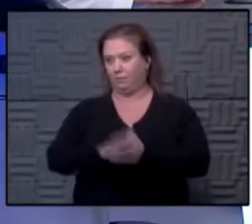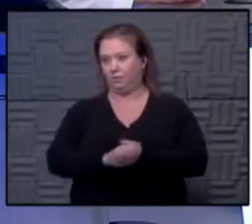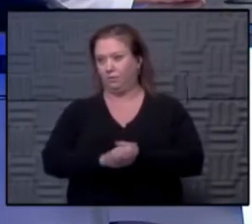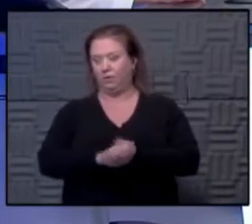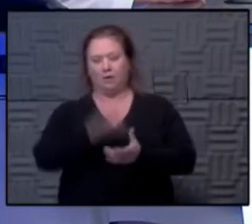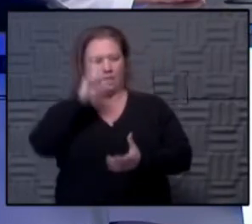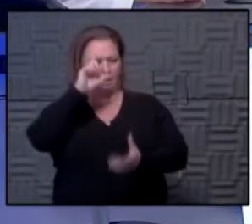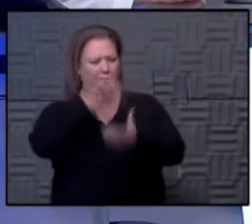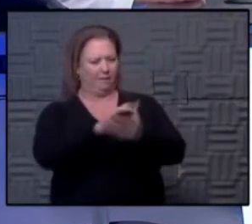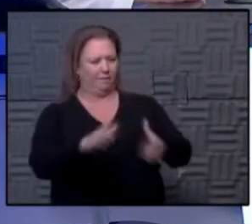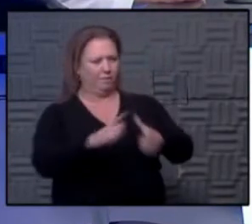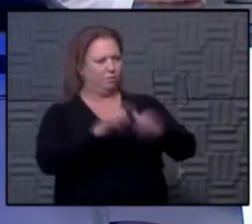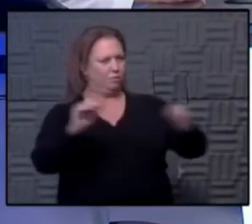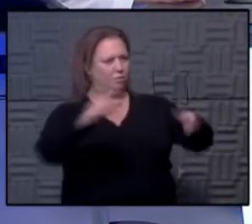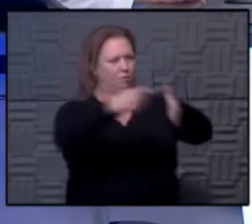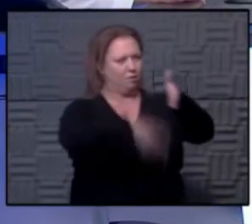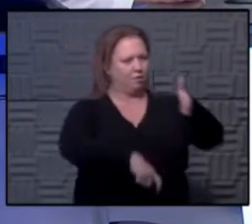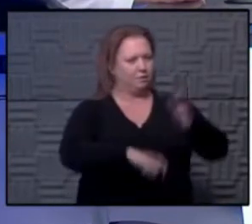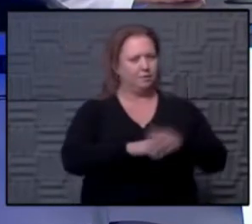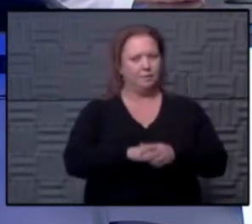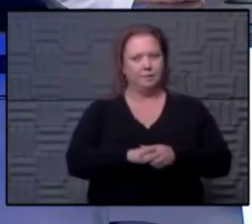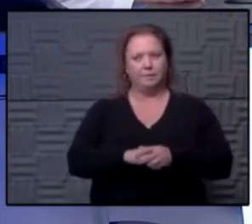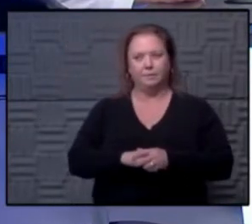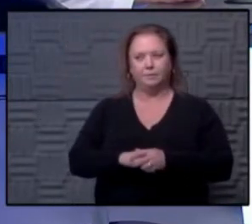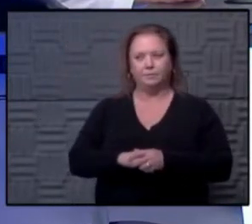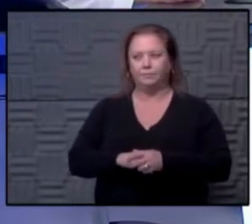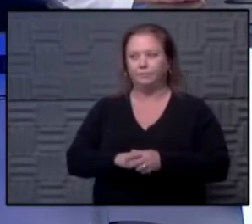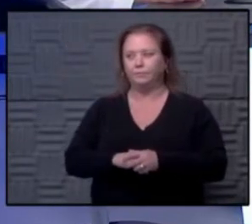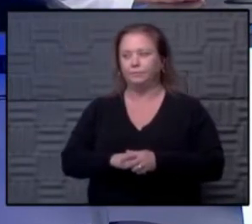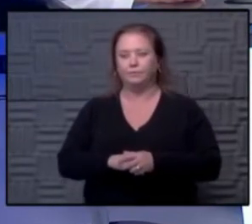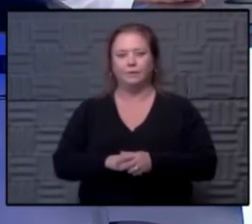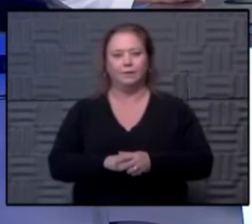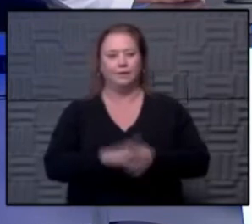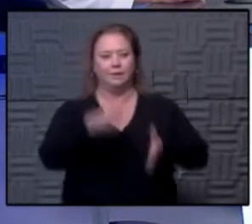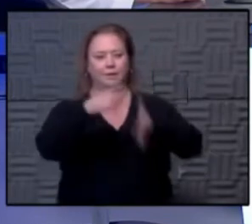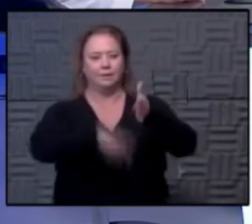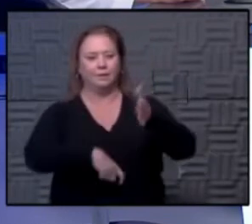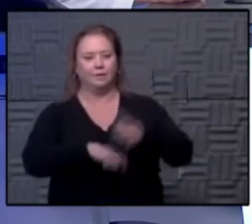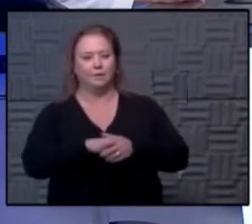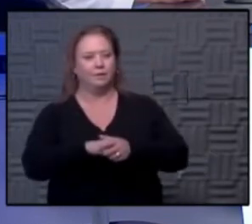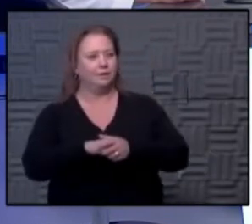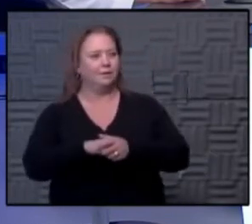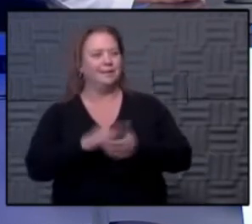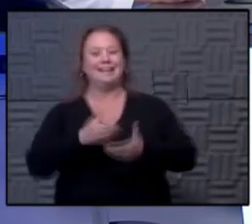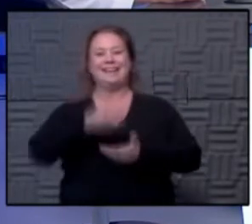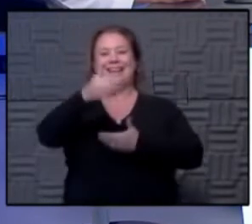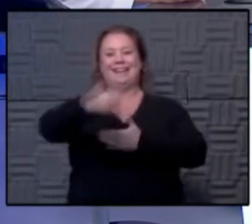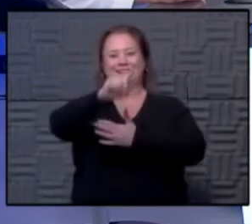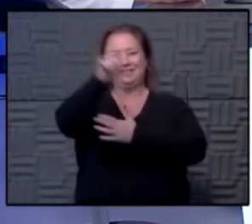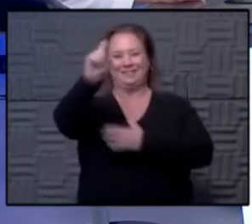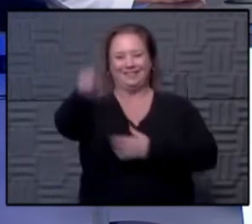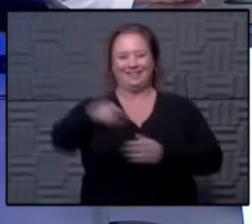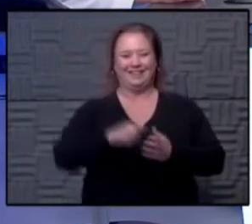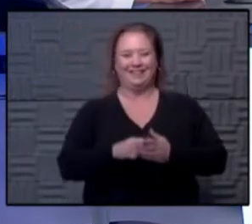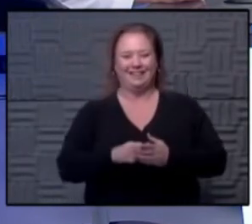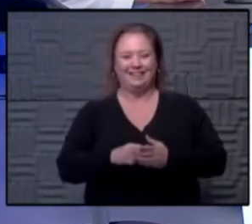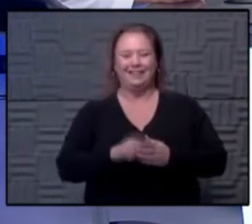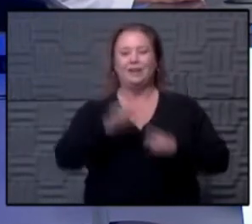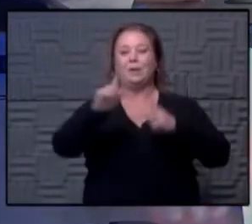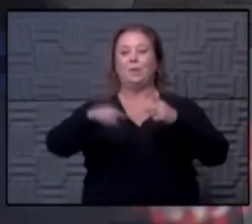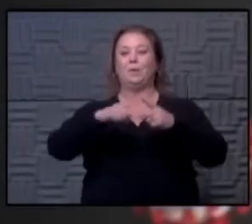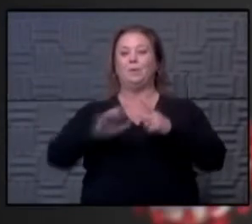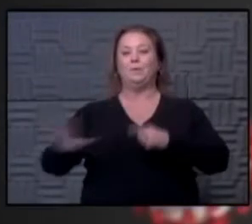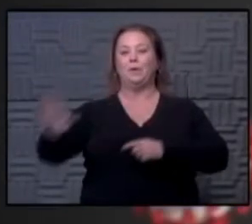I believe at first there won't be a cost. Oh, The sorry. cost. That's Next on the next question. When will